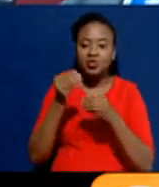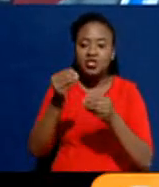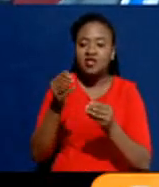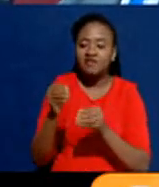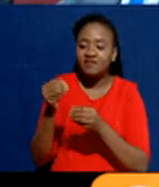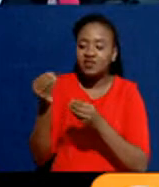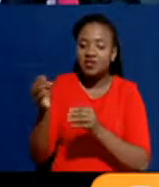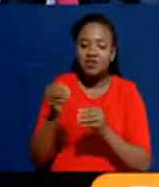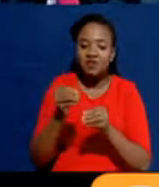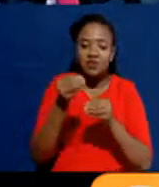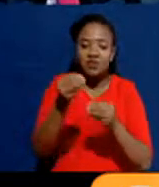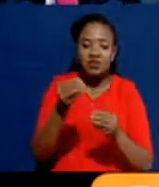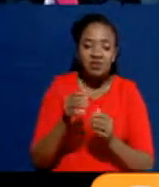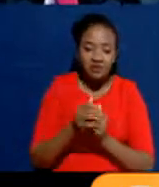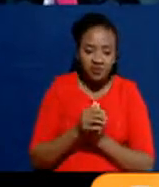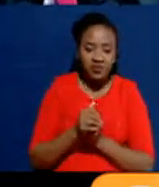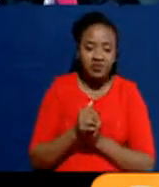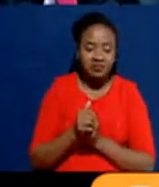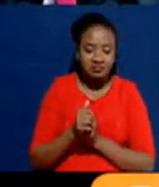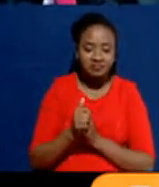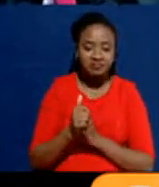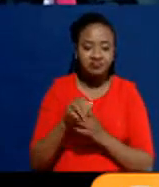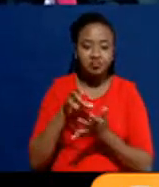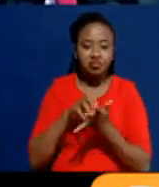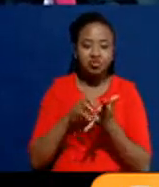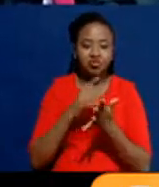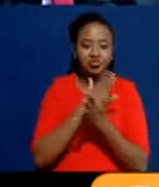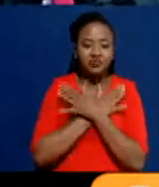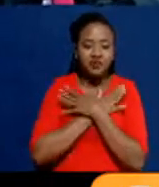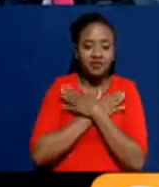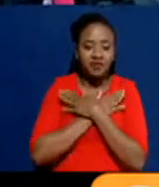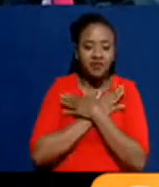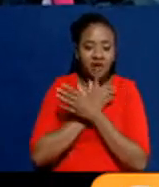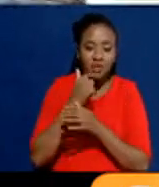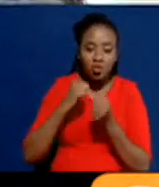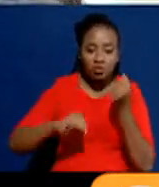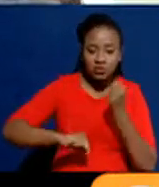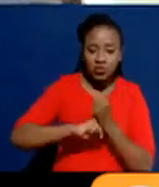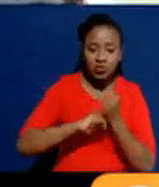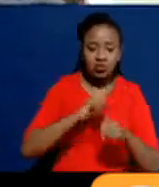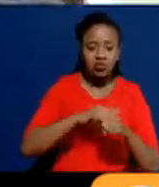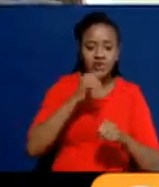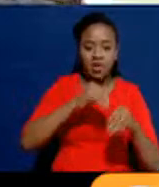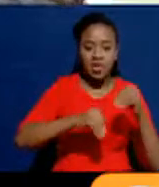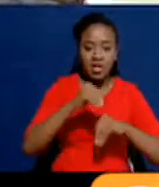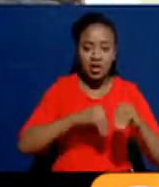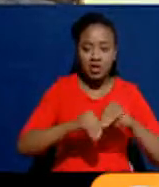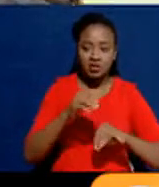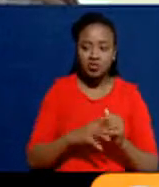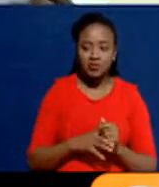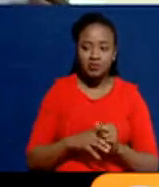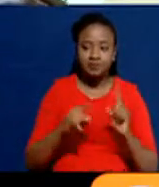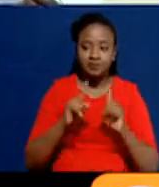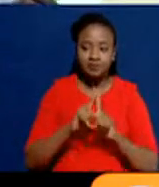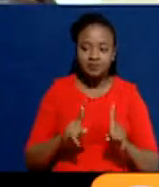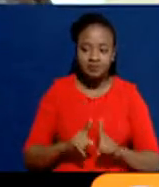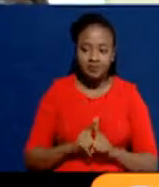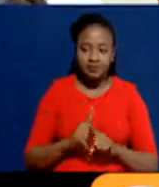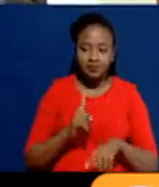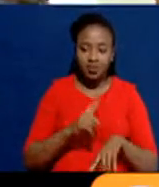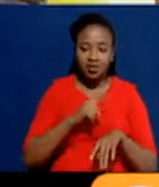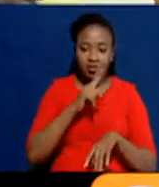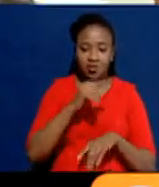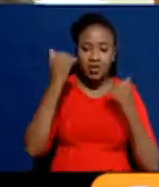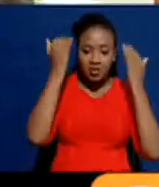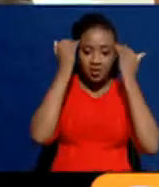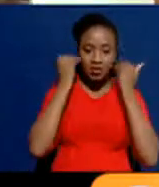the 2017 elections, and of course William Ruto after the 2022 elections. But when the judges were speaking in the court, they